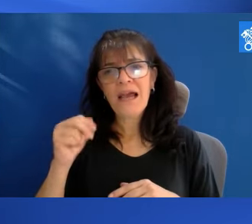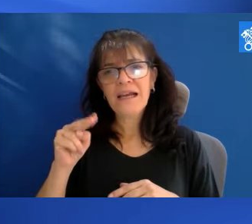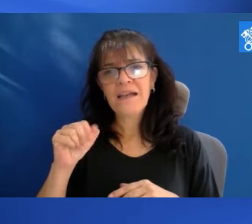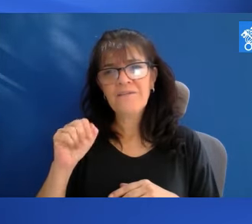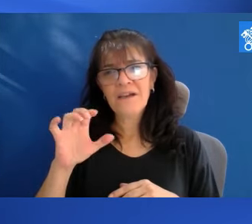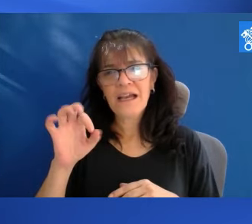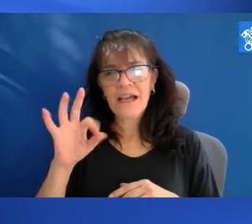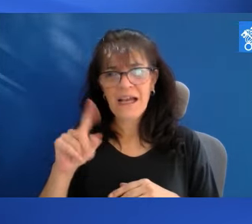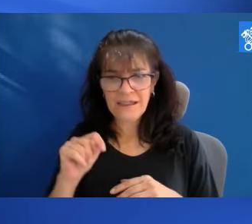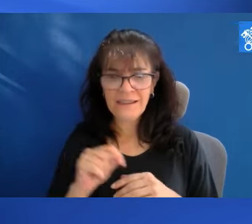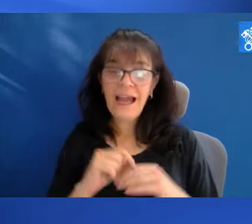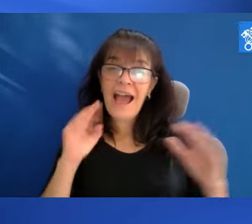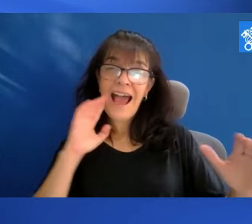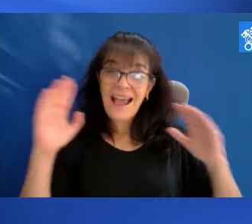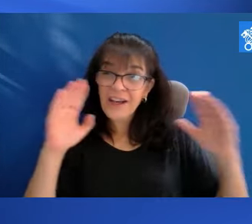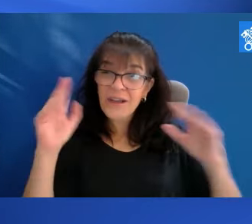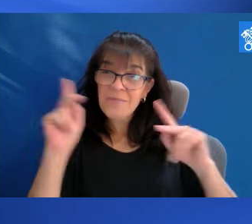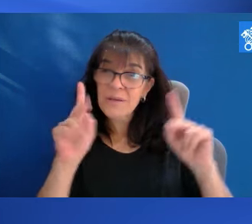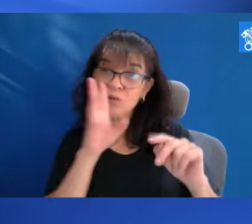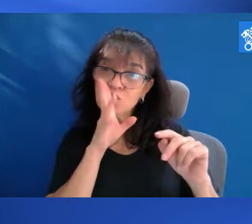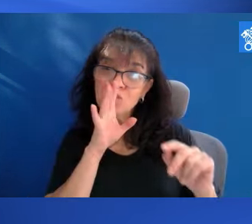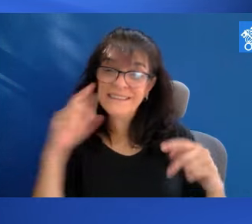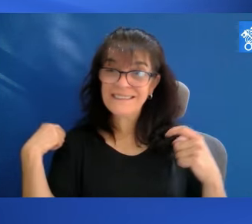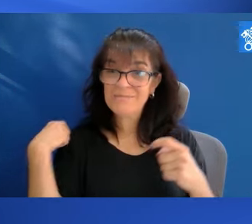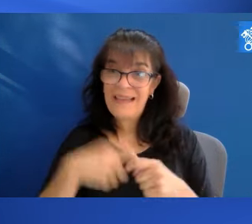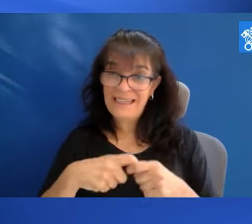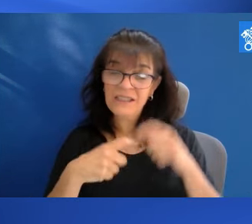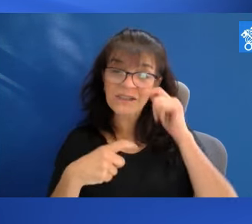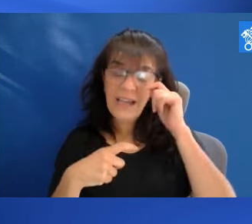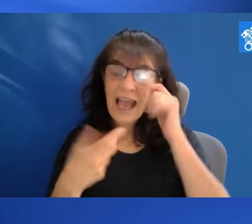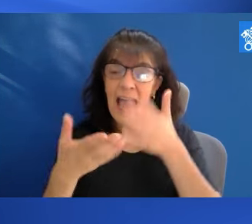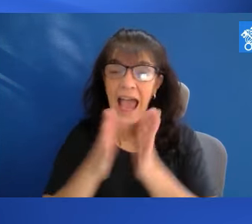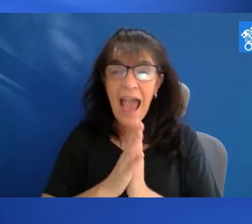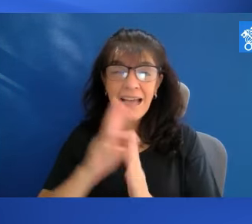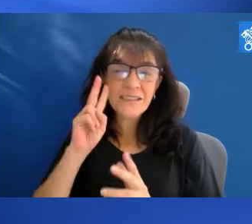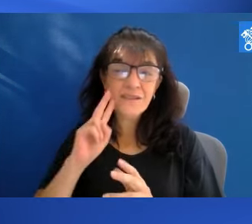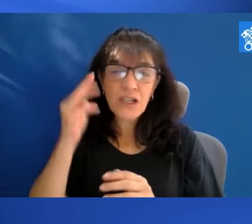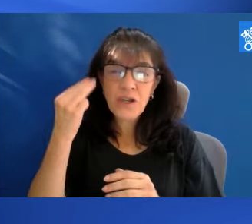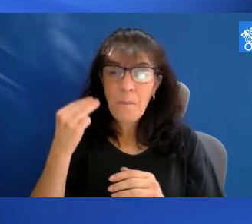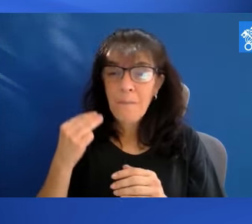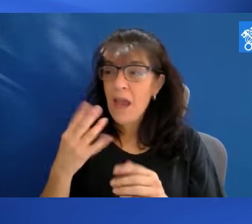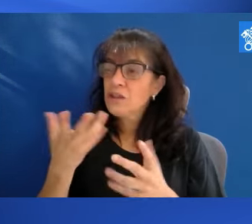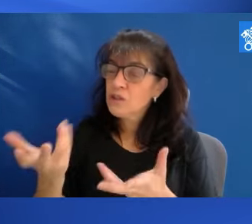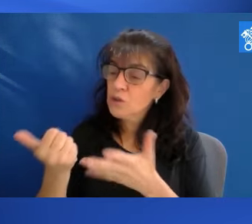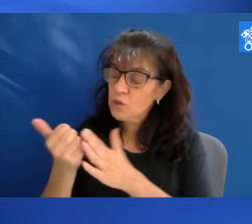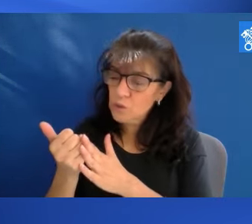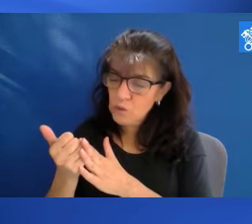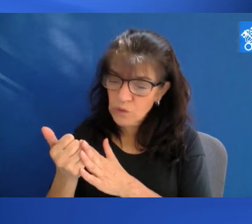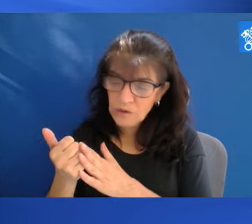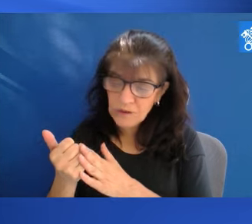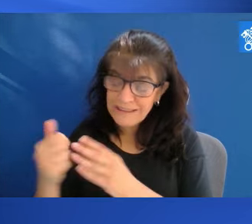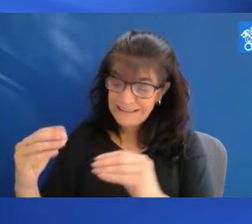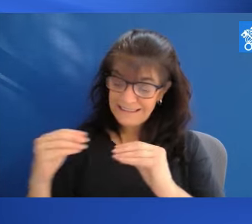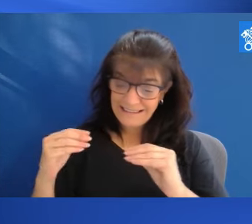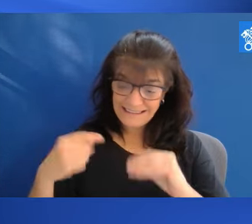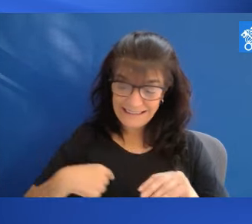Saludo cordialmente a los peregrinos de lengua española. Pidamos a María que nos enseñe a vivir. I coolly greet the Spanish-speaking